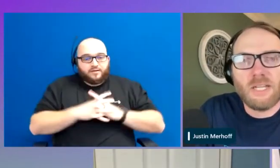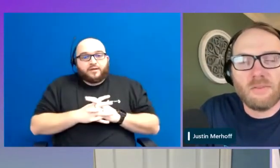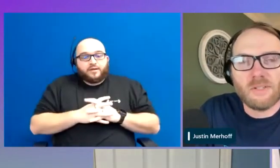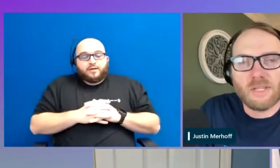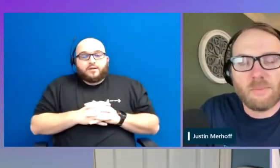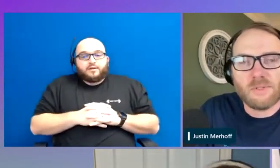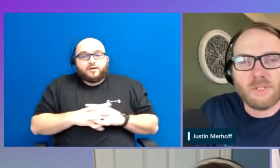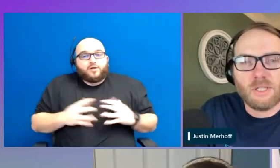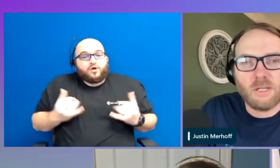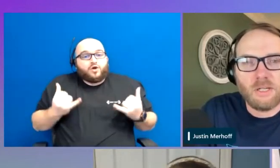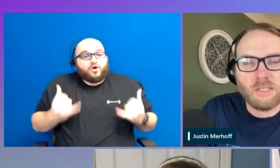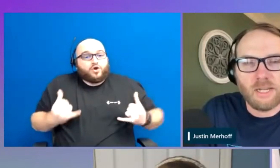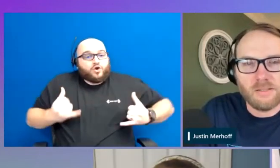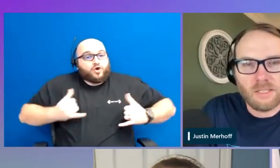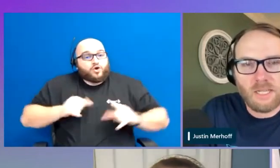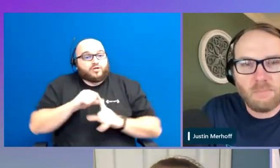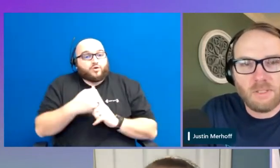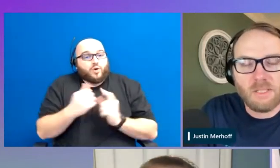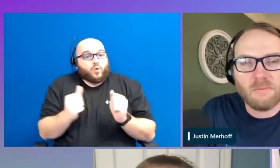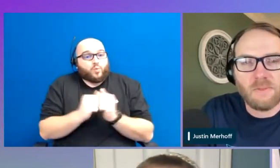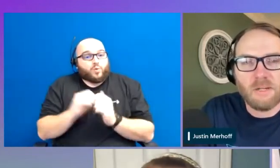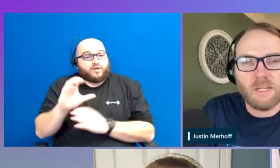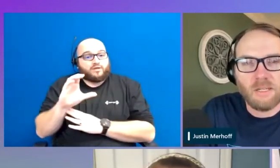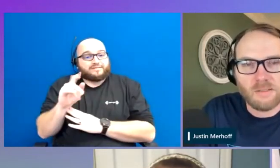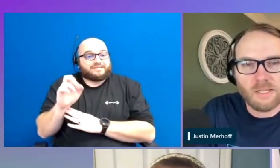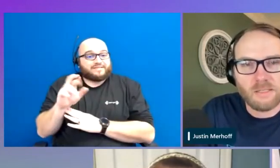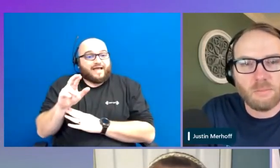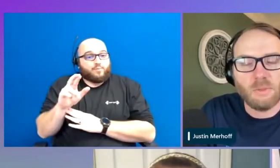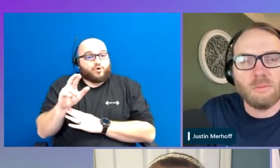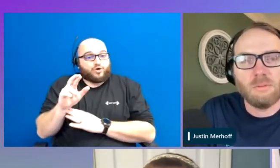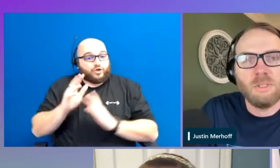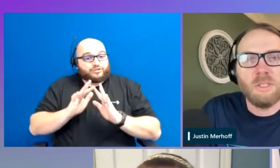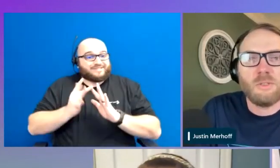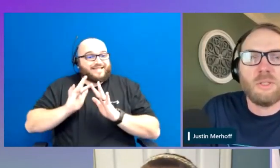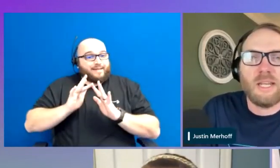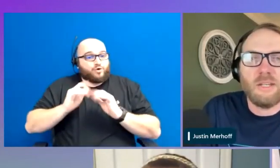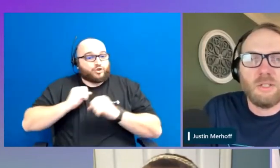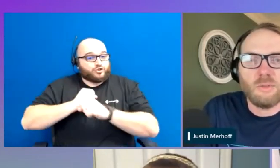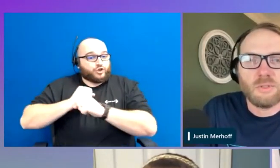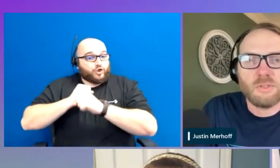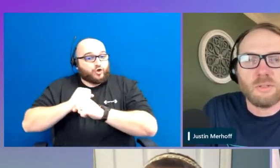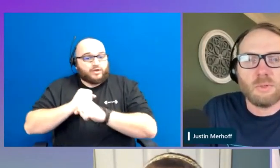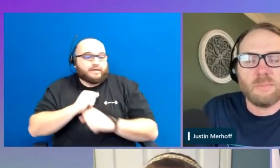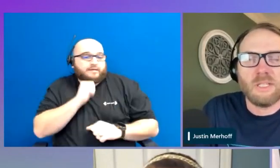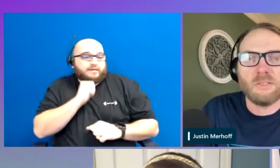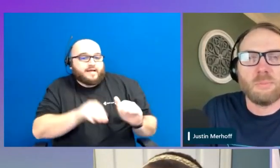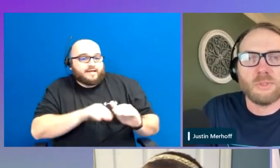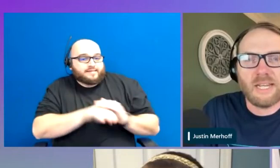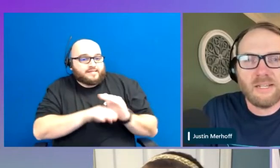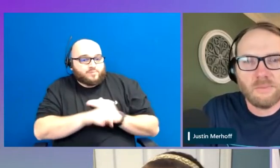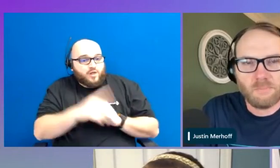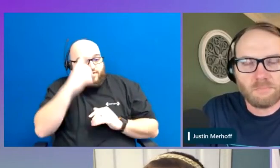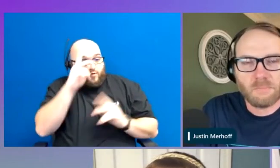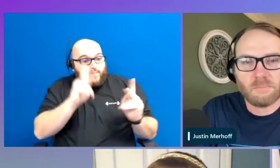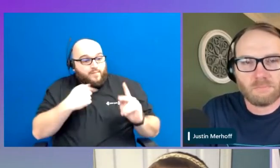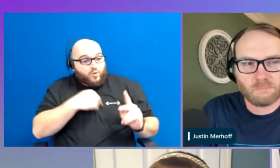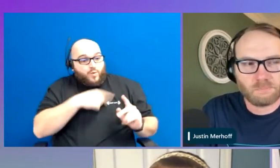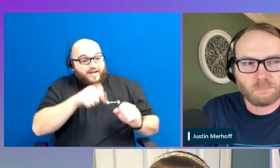current state of the cybersecurity landscape is very inaccessible to the end users that we're meaning to protect,